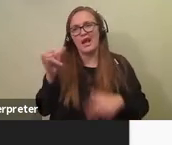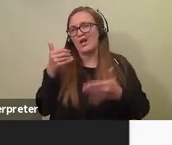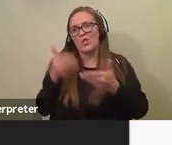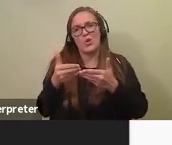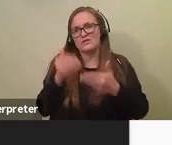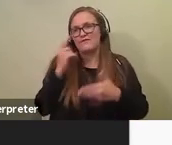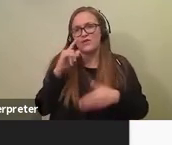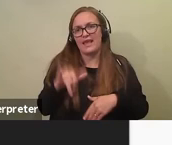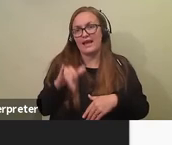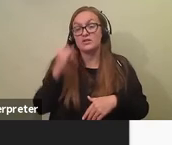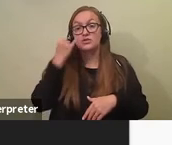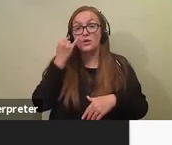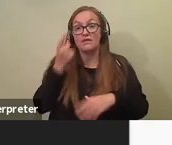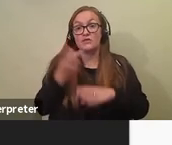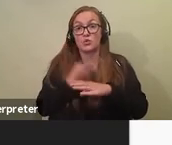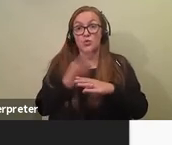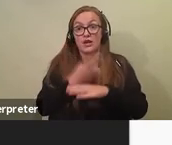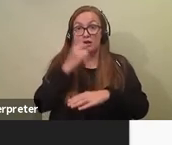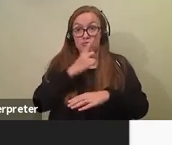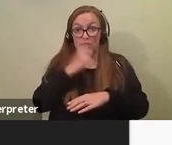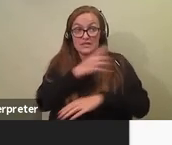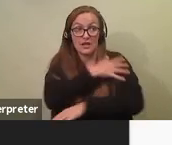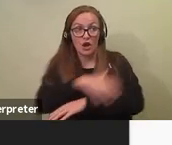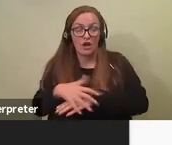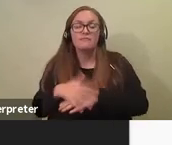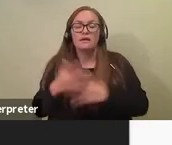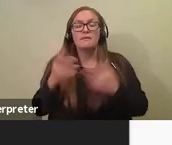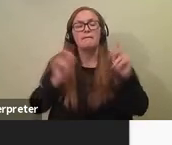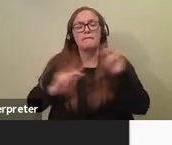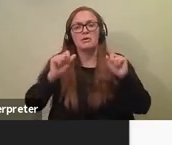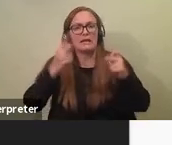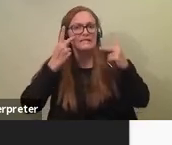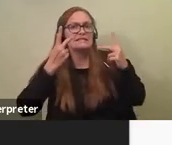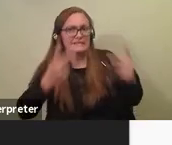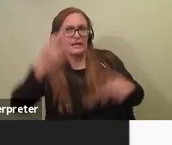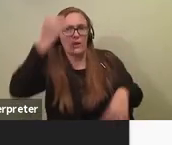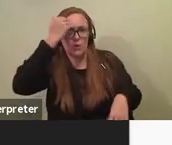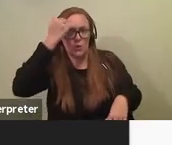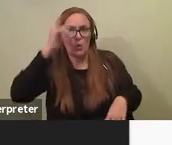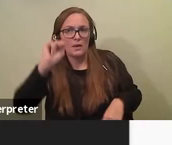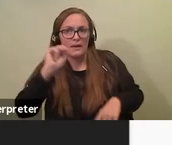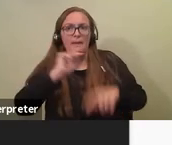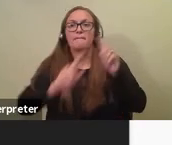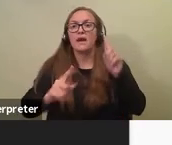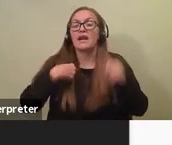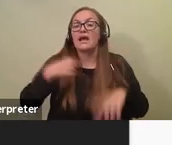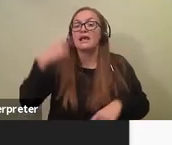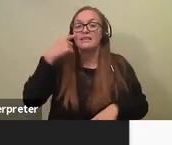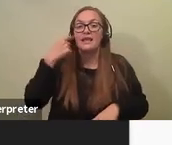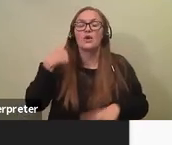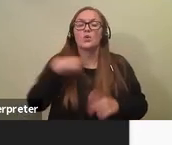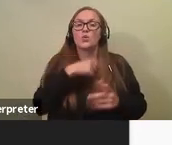if you're wearing a prosthetic arm, it's definitely visible. People will know it's a prosthetic arm. Right. But other than that, I think we're very close in terms of